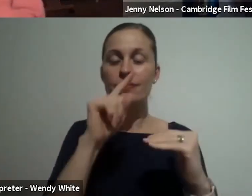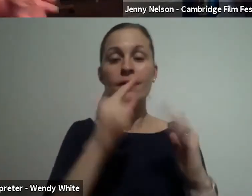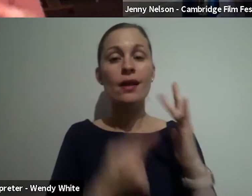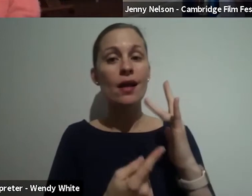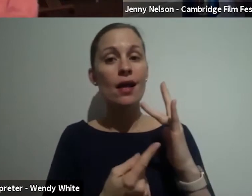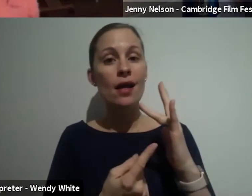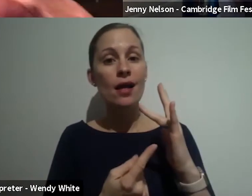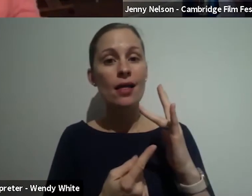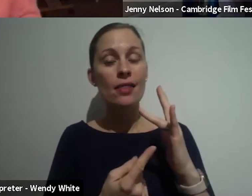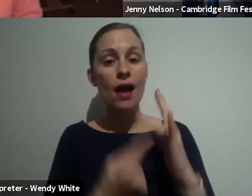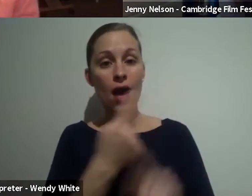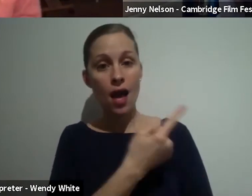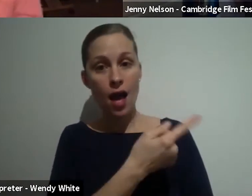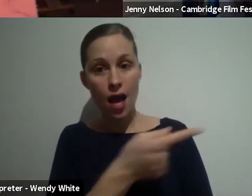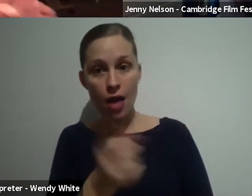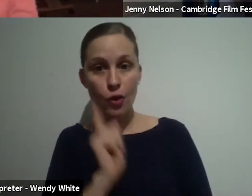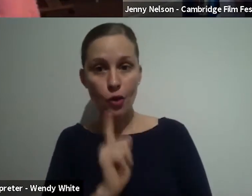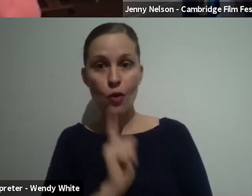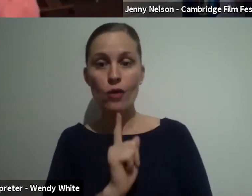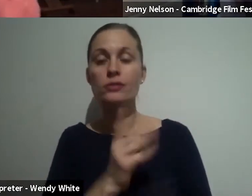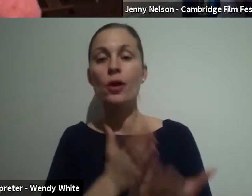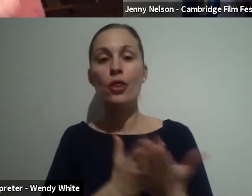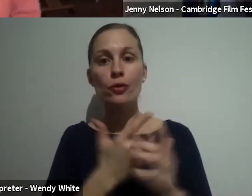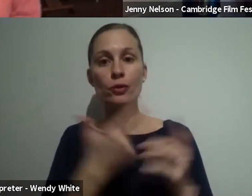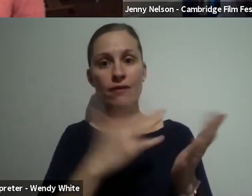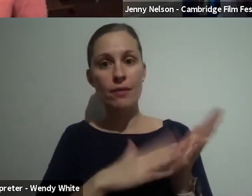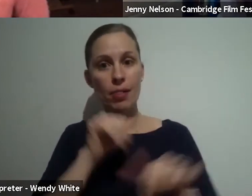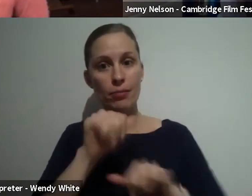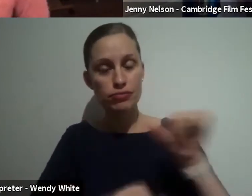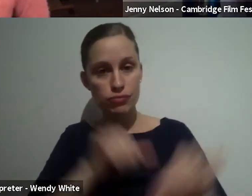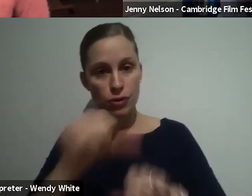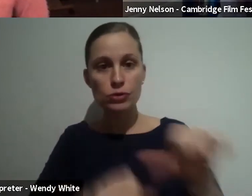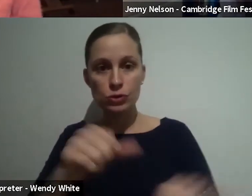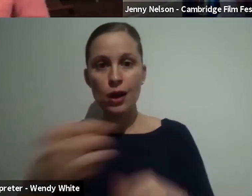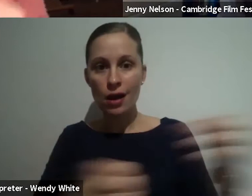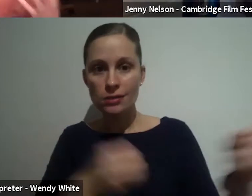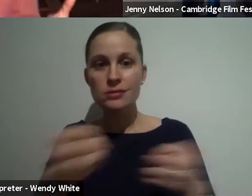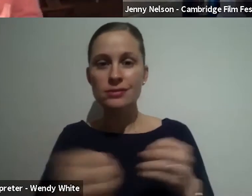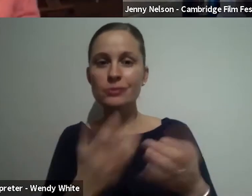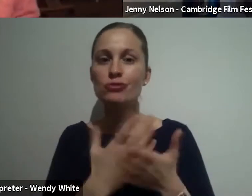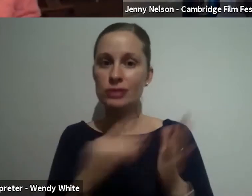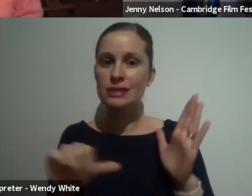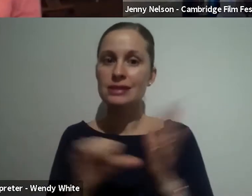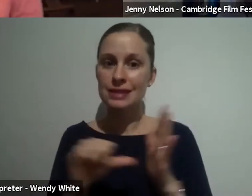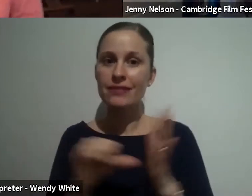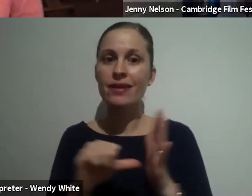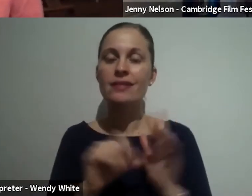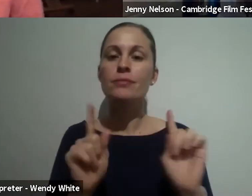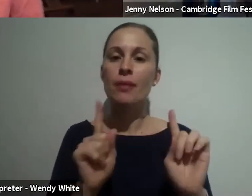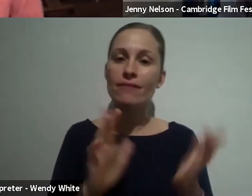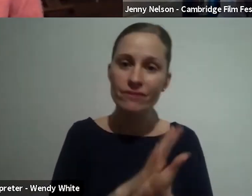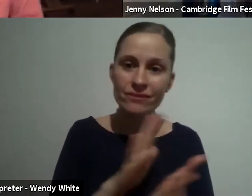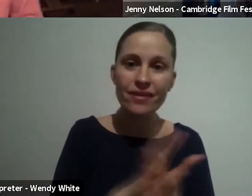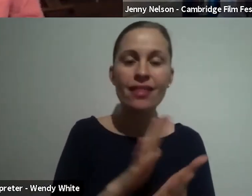this very long casting during 7 month process. And it was difficult, but funny. It was